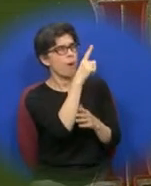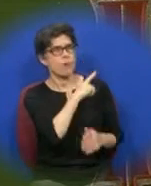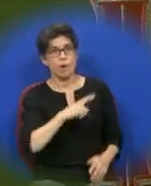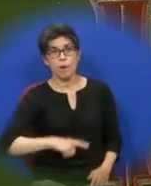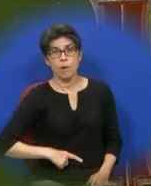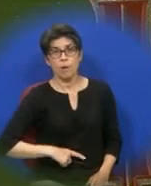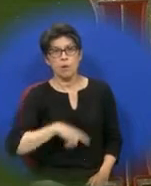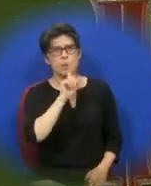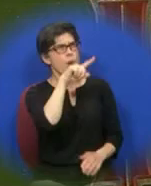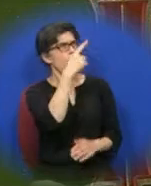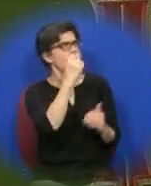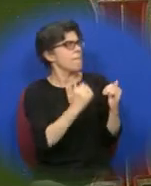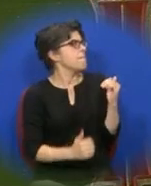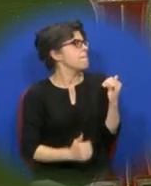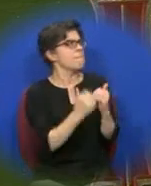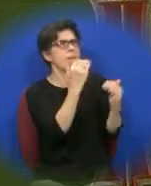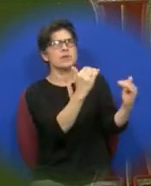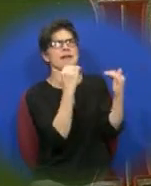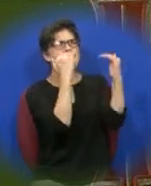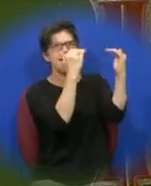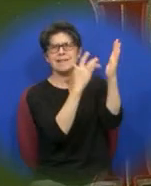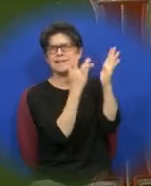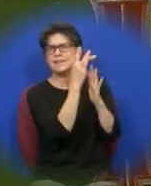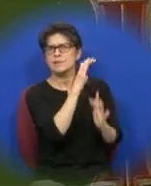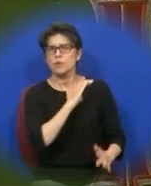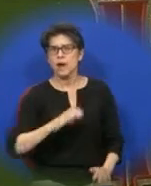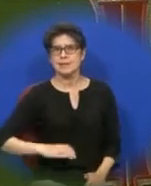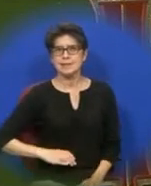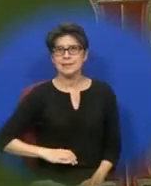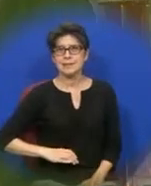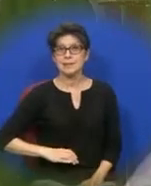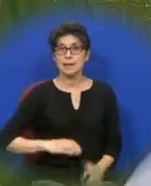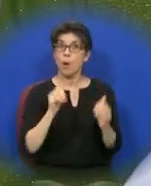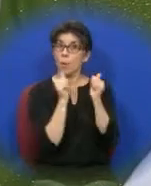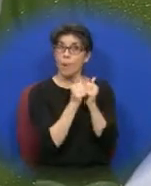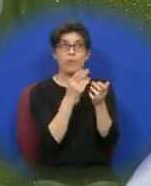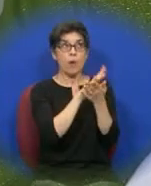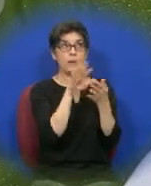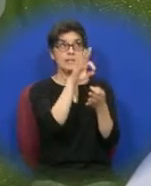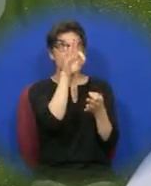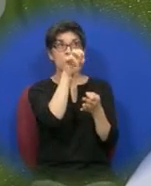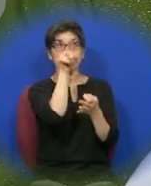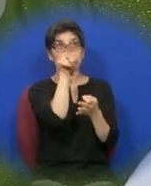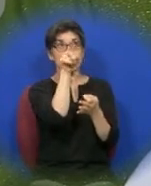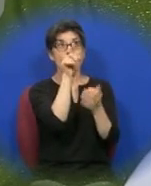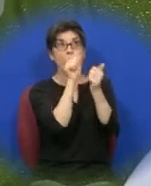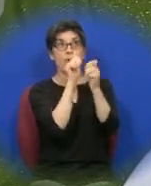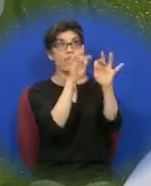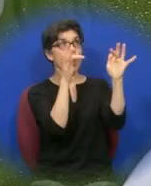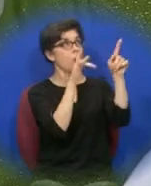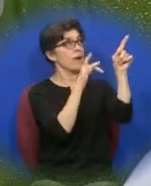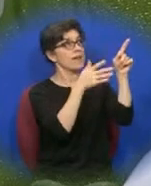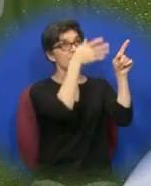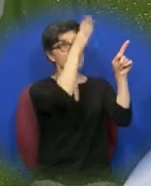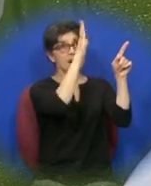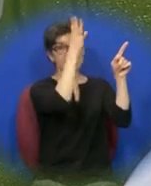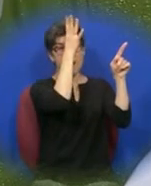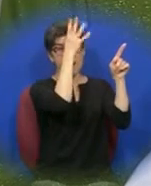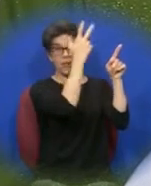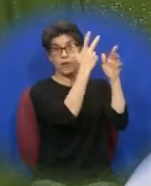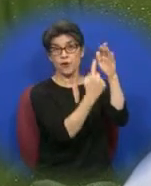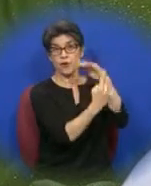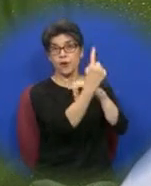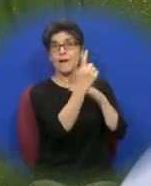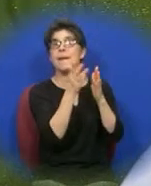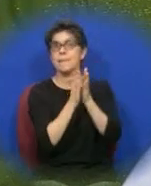are the Lord, you alone are the Most High, Jesus Christ, with the Holy Spirit, in the glory of God the Father.